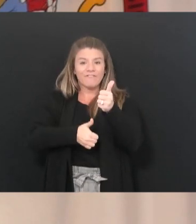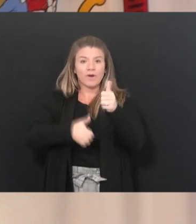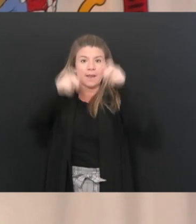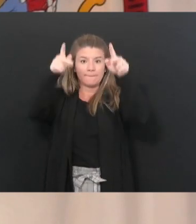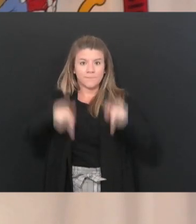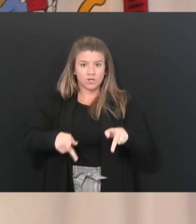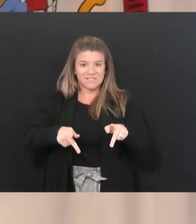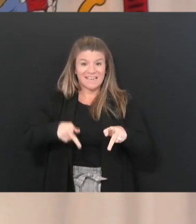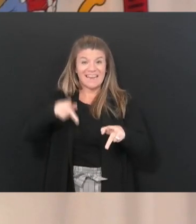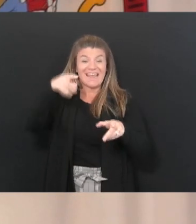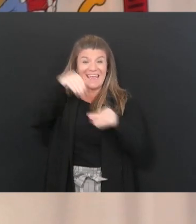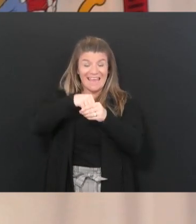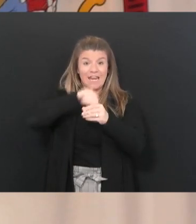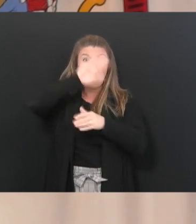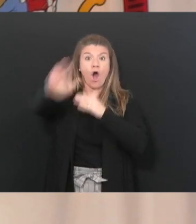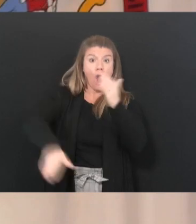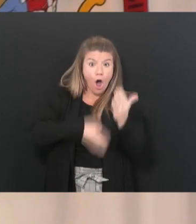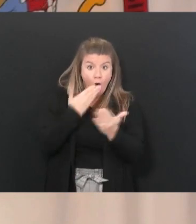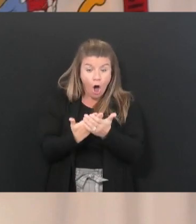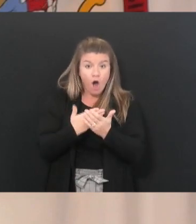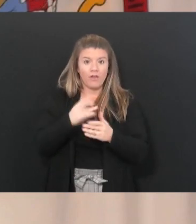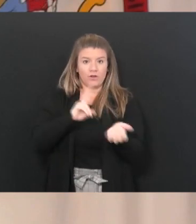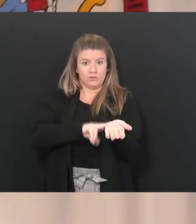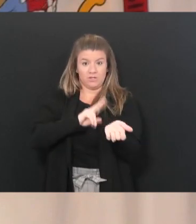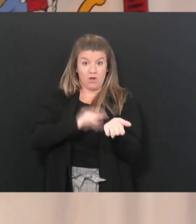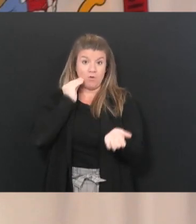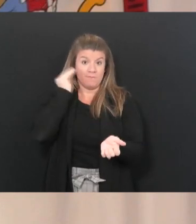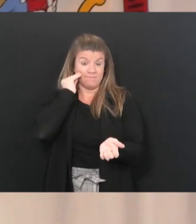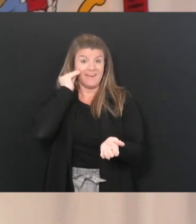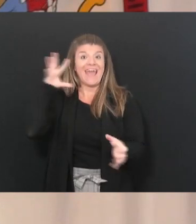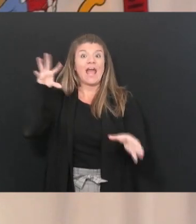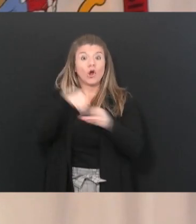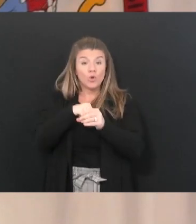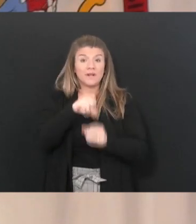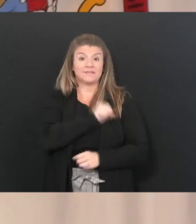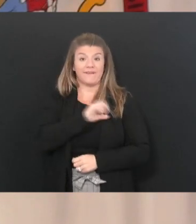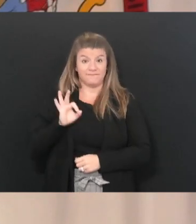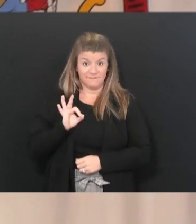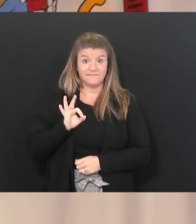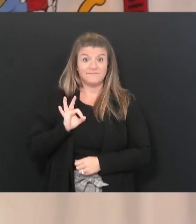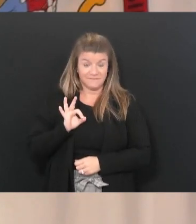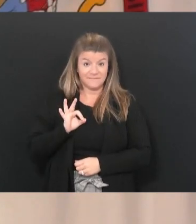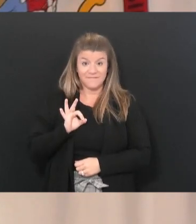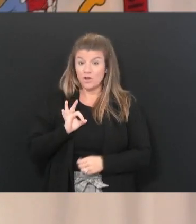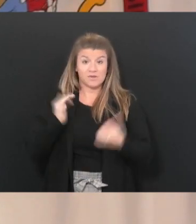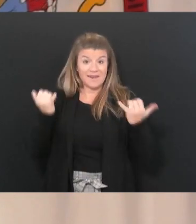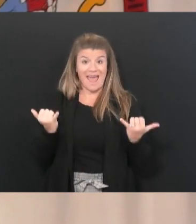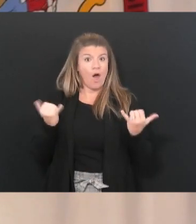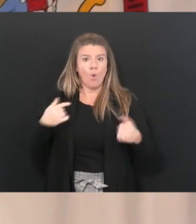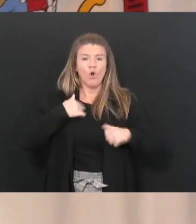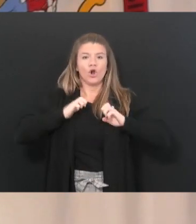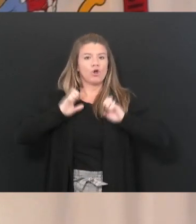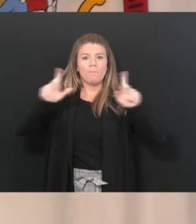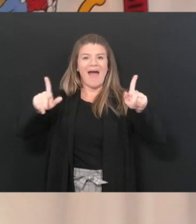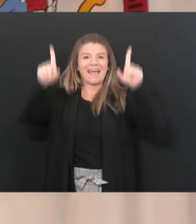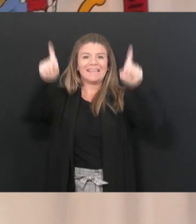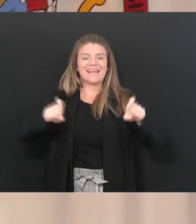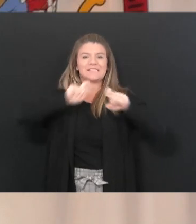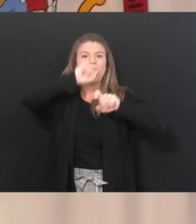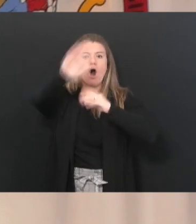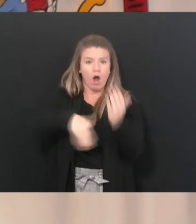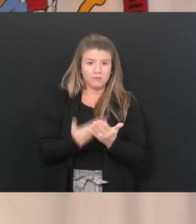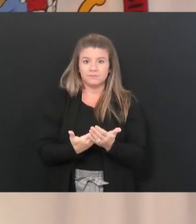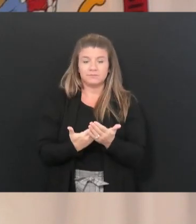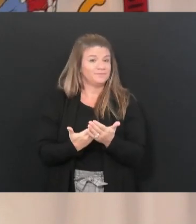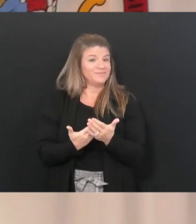nursing homes, as well as all the staff. Now, we're going to go back and we're going to test everybody. Every single